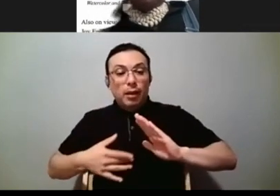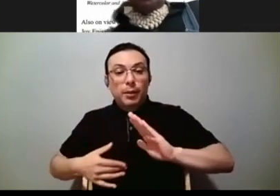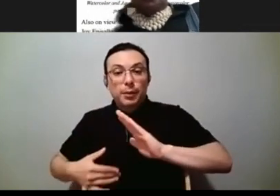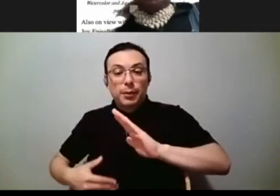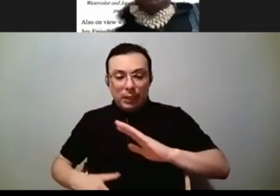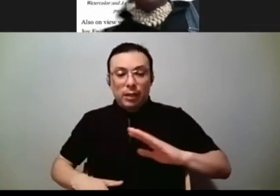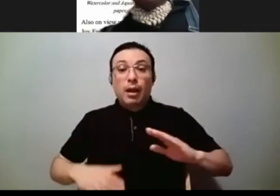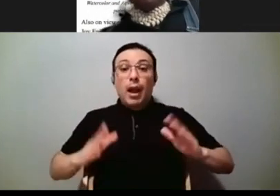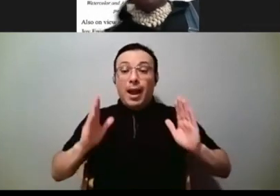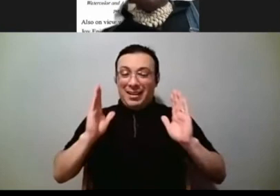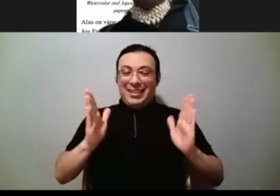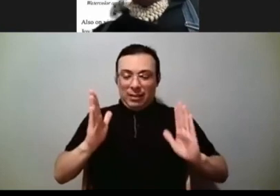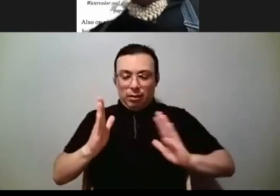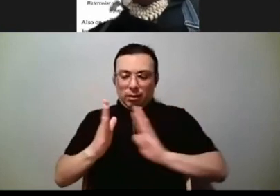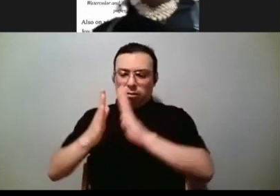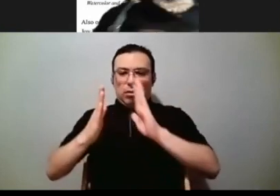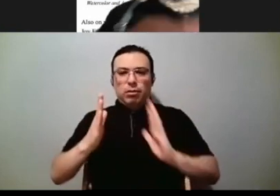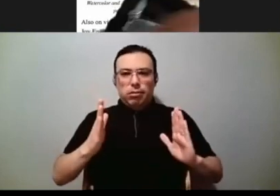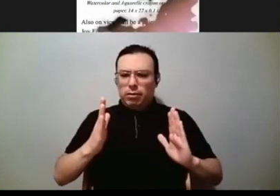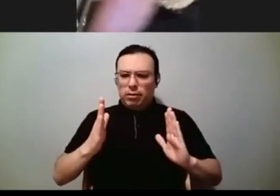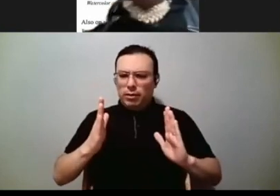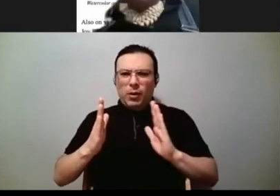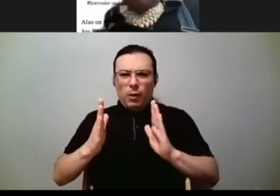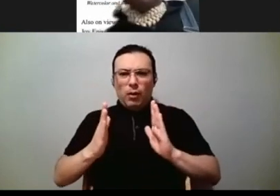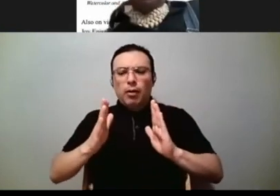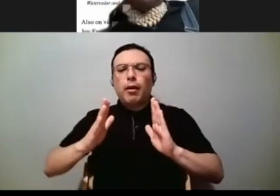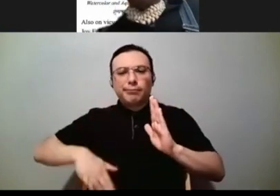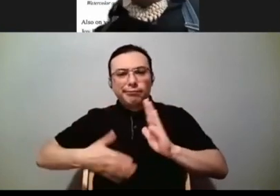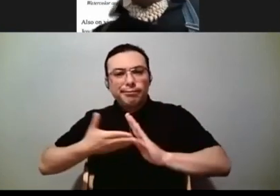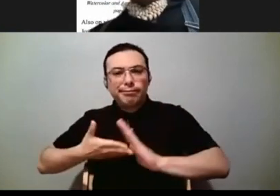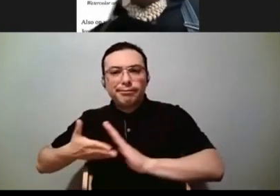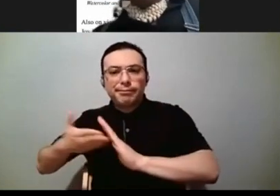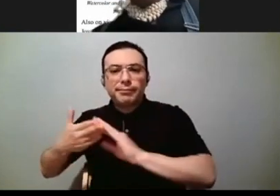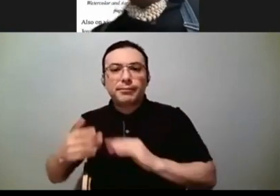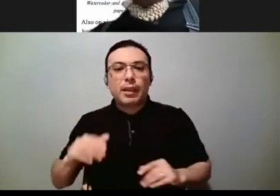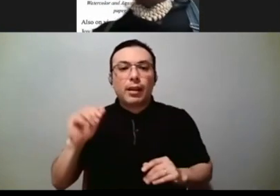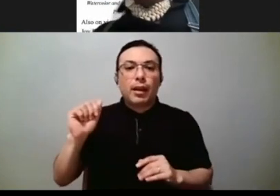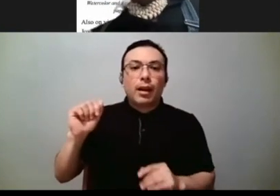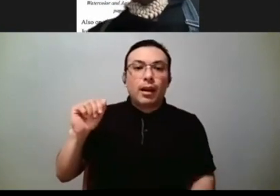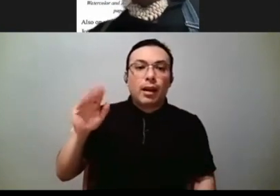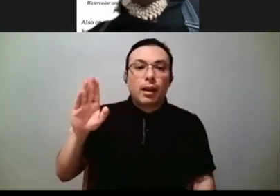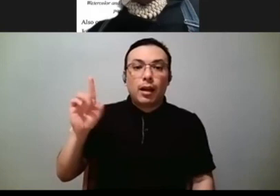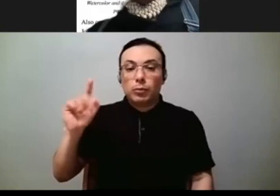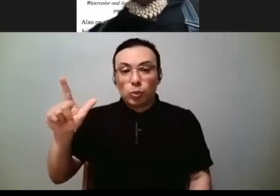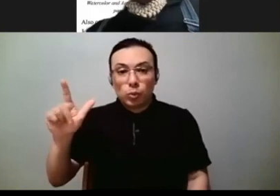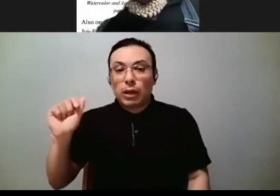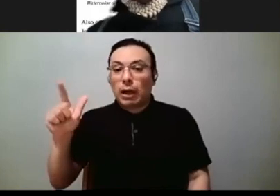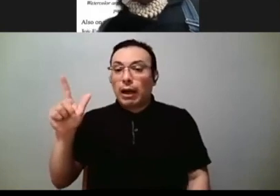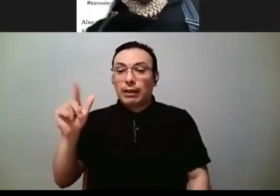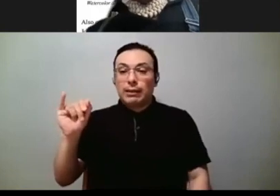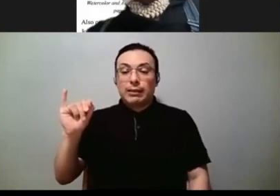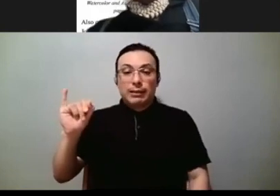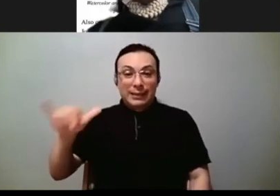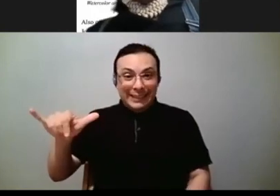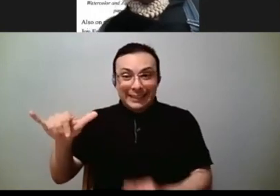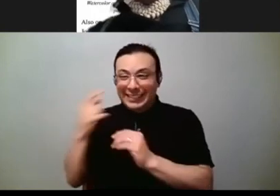to have a little bit tonight to mention those stories that abdul ali told us and pamela mentioned and um to never forget